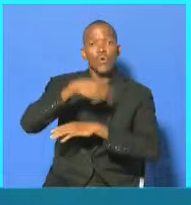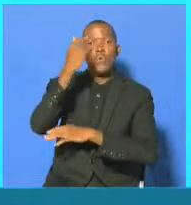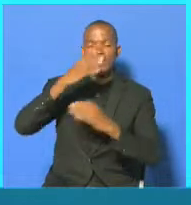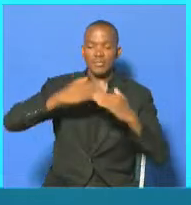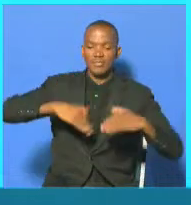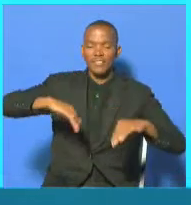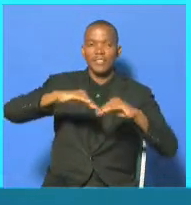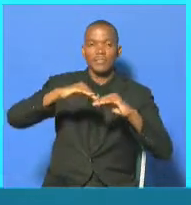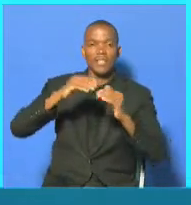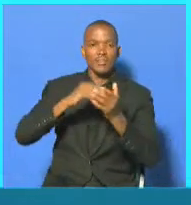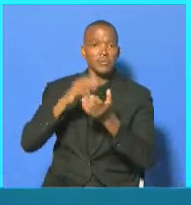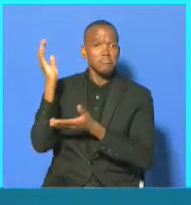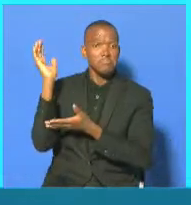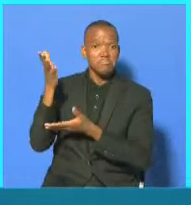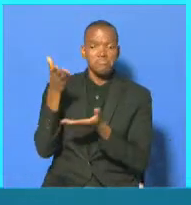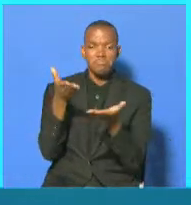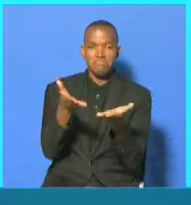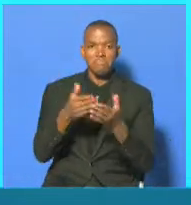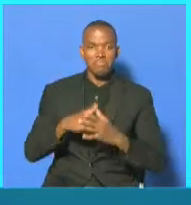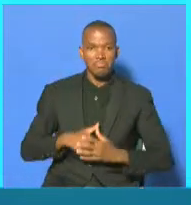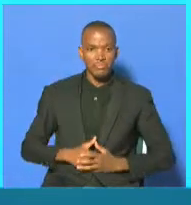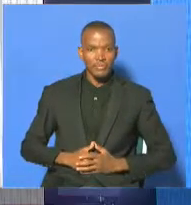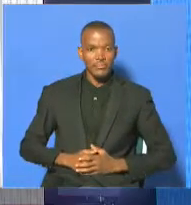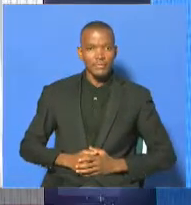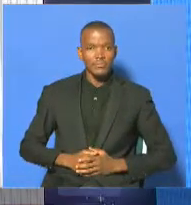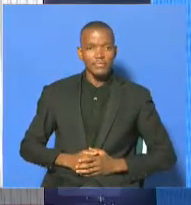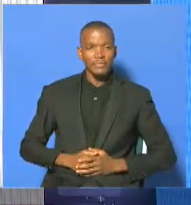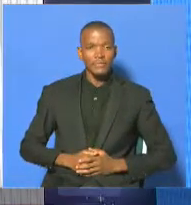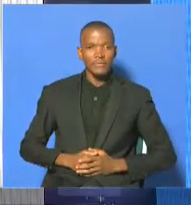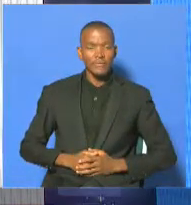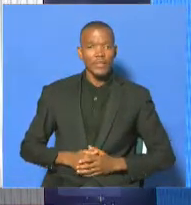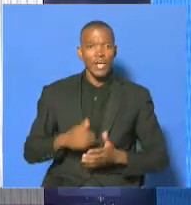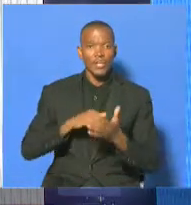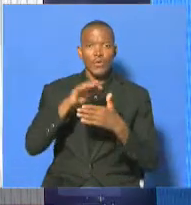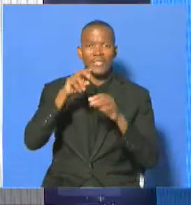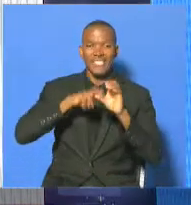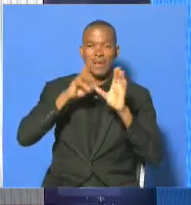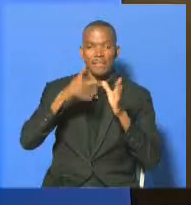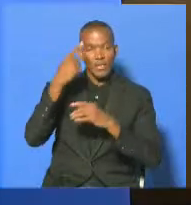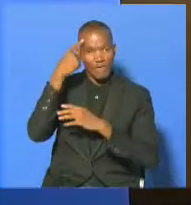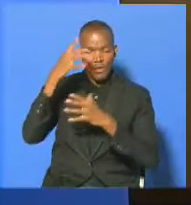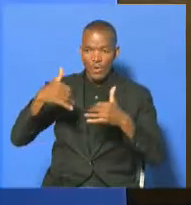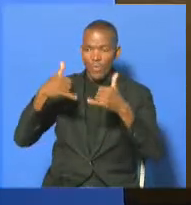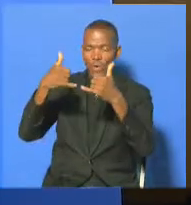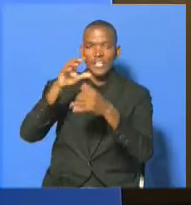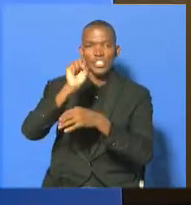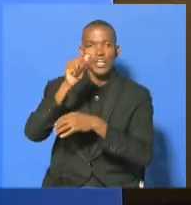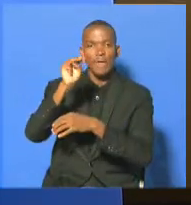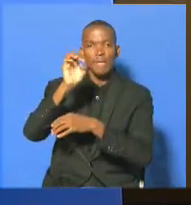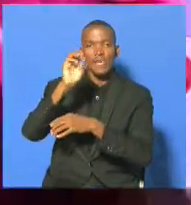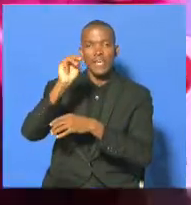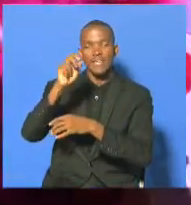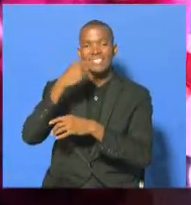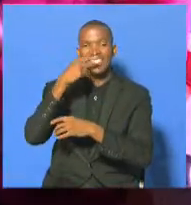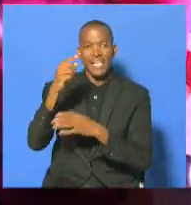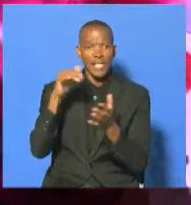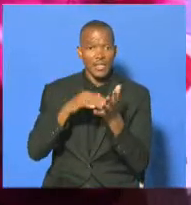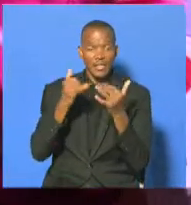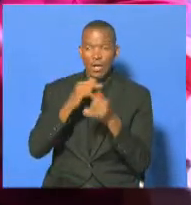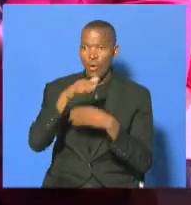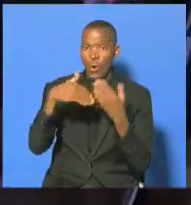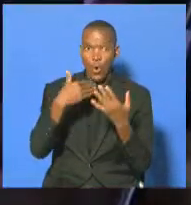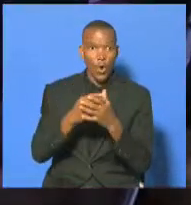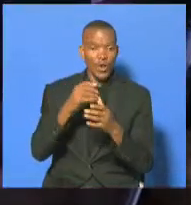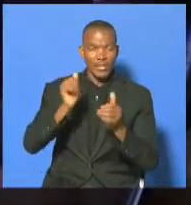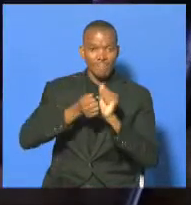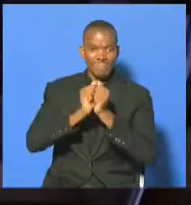Tlokweng. Abampit and Tlamelo Montsusi. Adjudication chairperson for the awards, Shamin Govea, says all the affiliates were